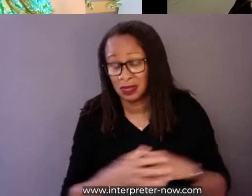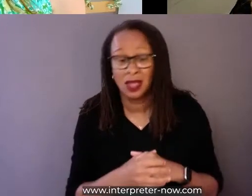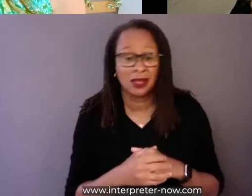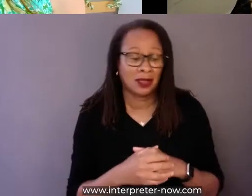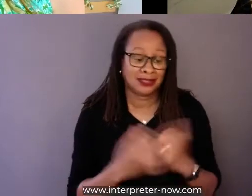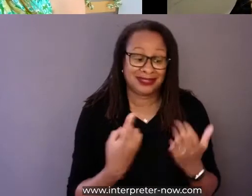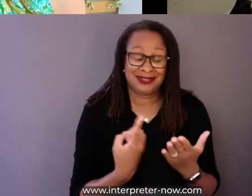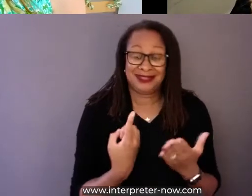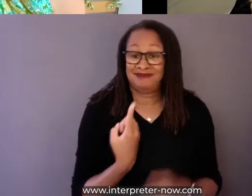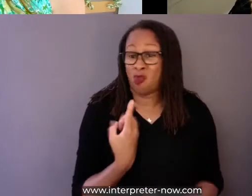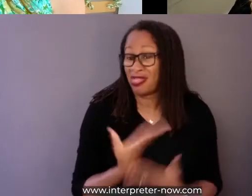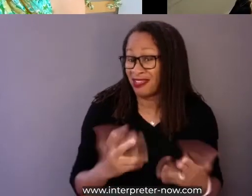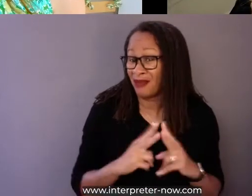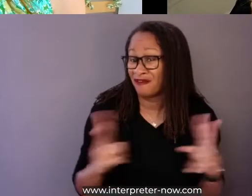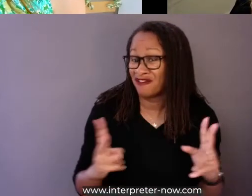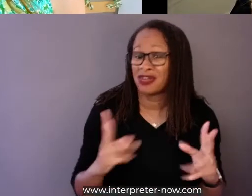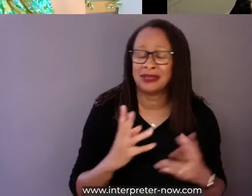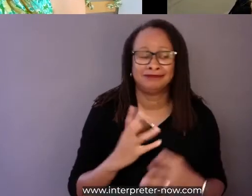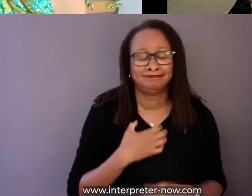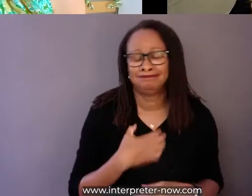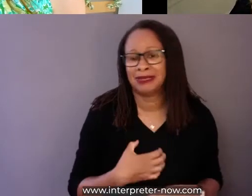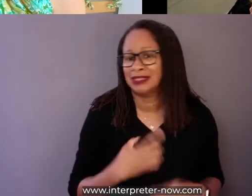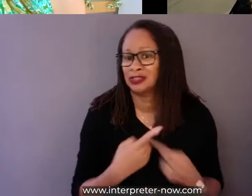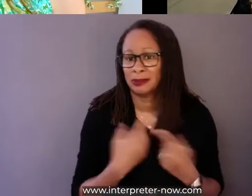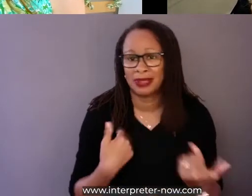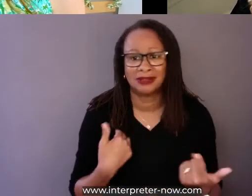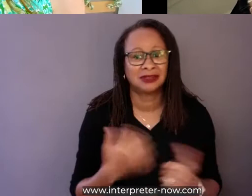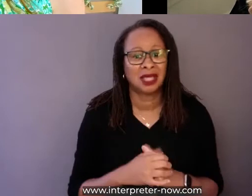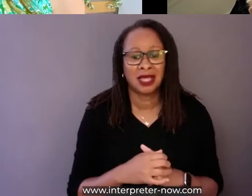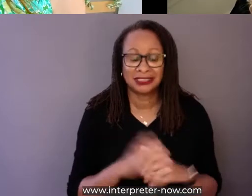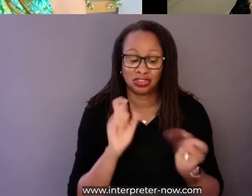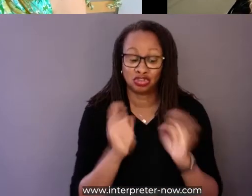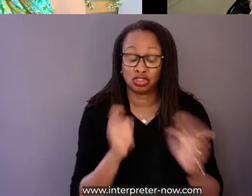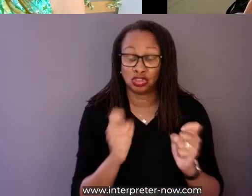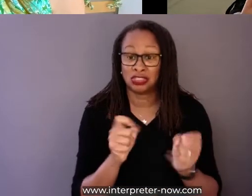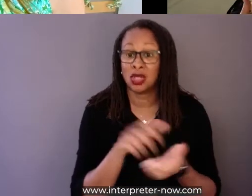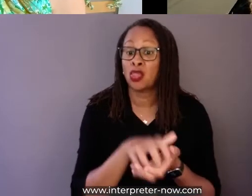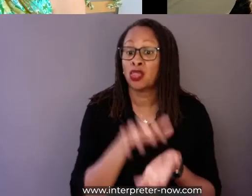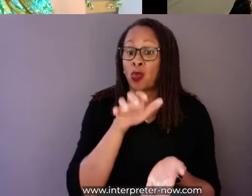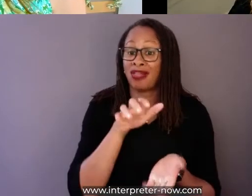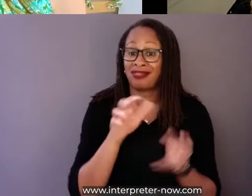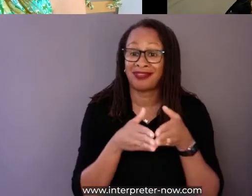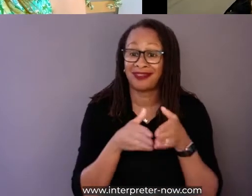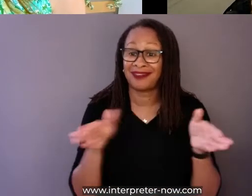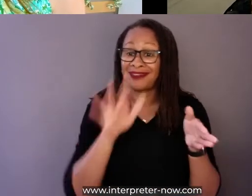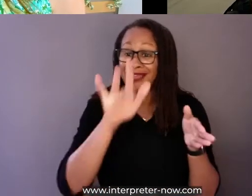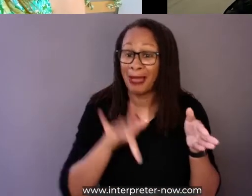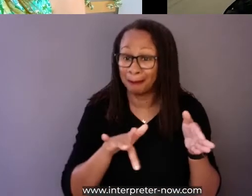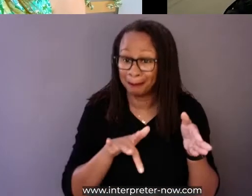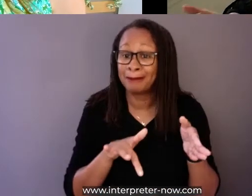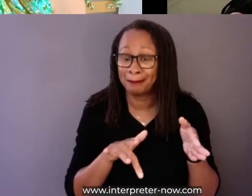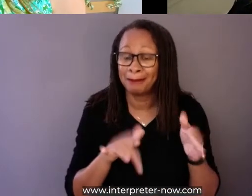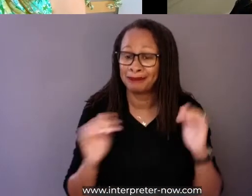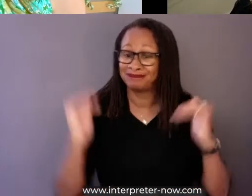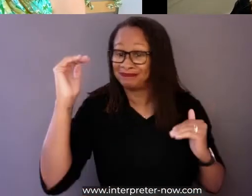that I am personally very deeply passionate about is adjusting the wealth gap. And this is something that I learned as